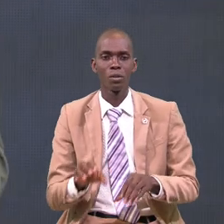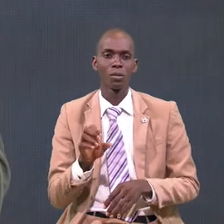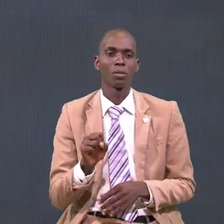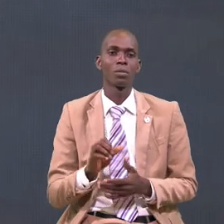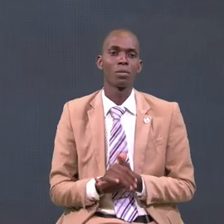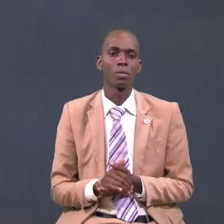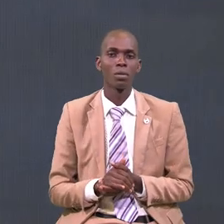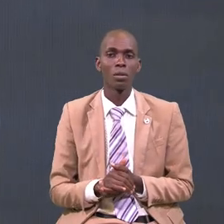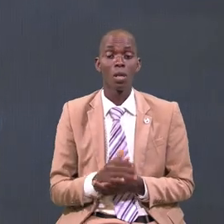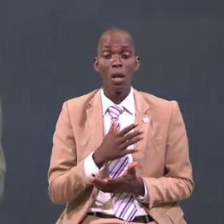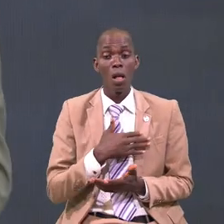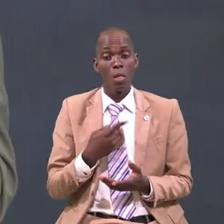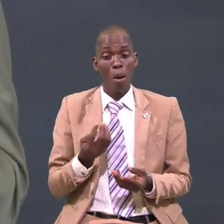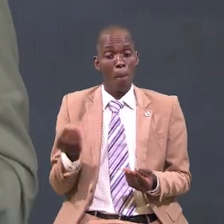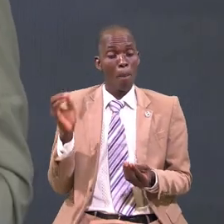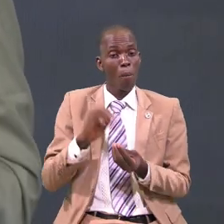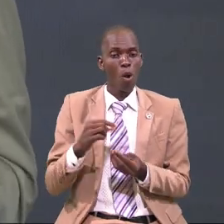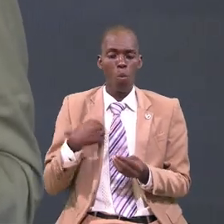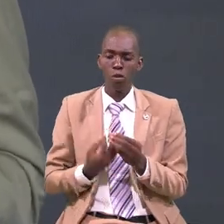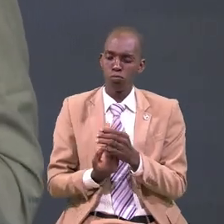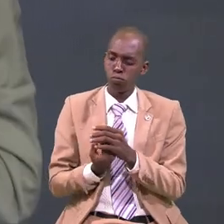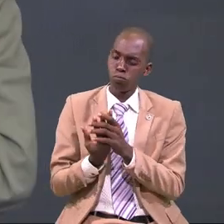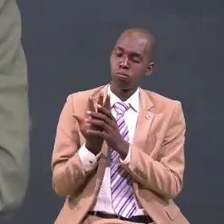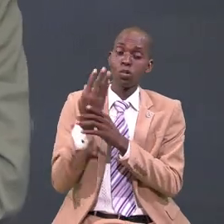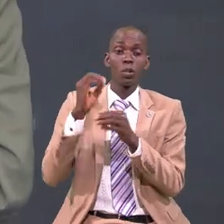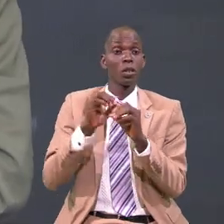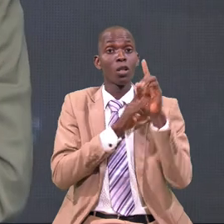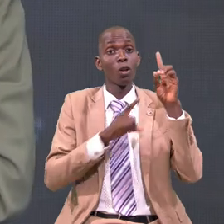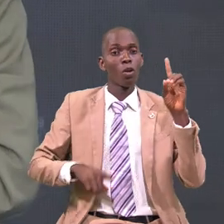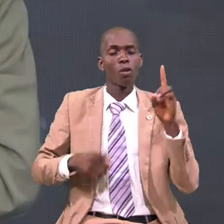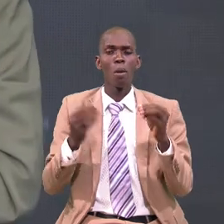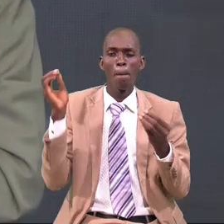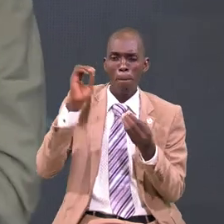And the more we grow in the Lord, the more thoughtful we are.